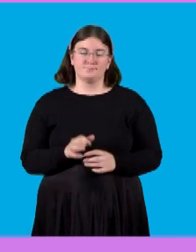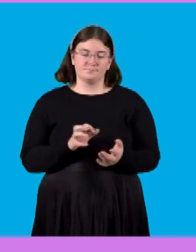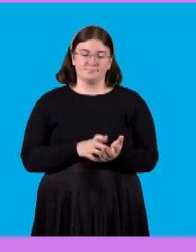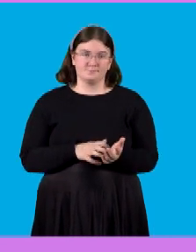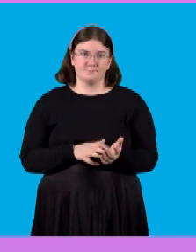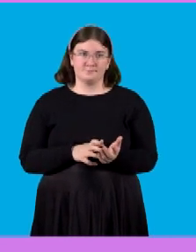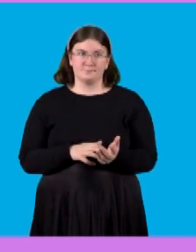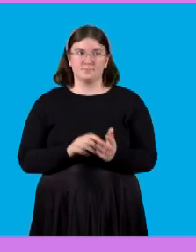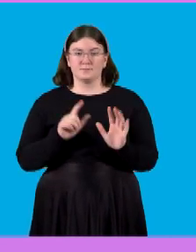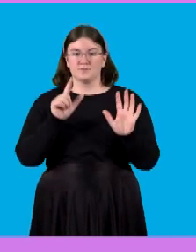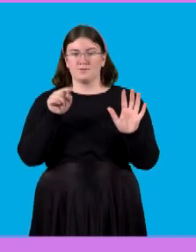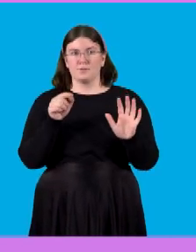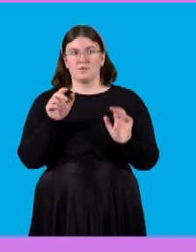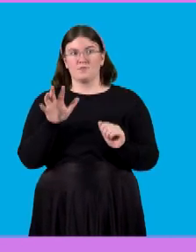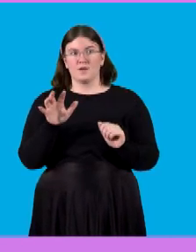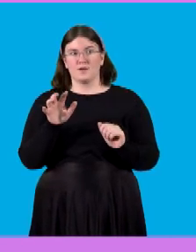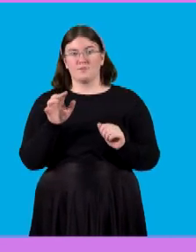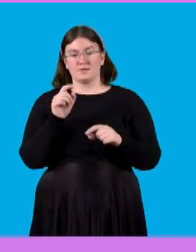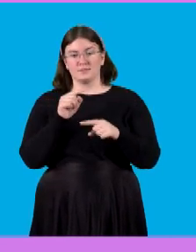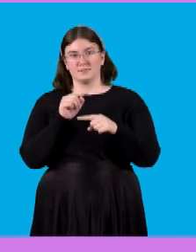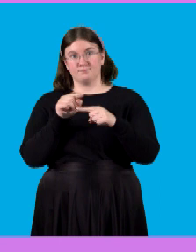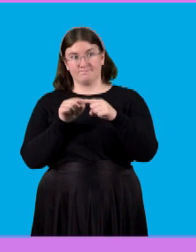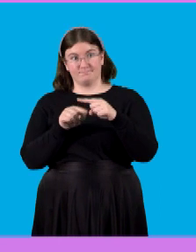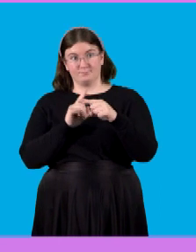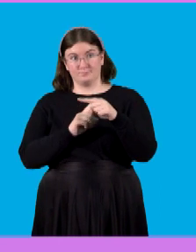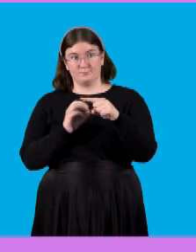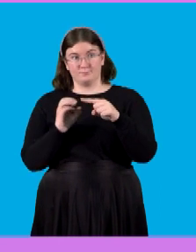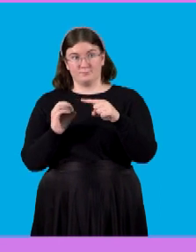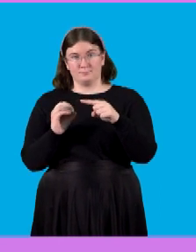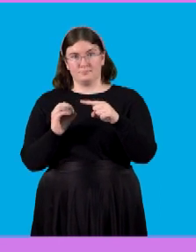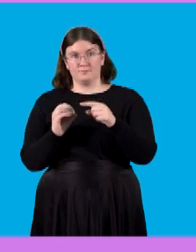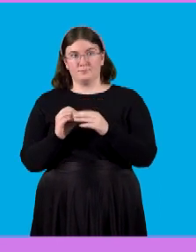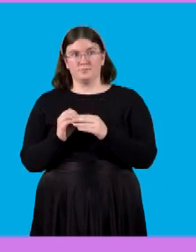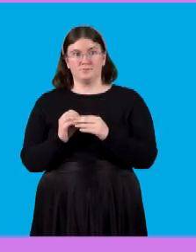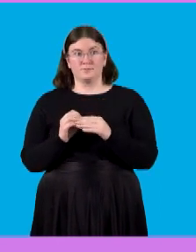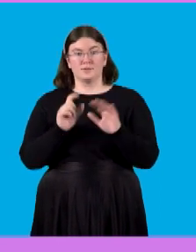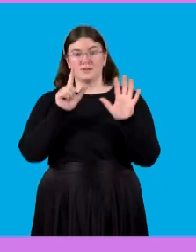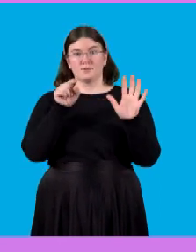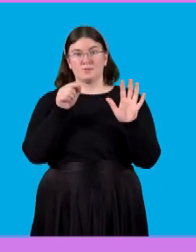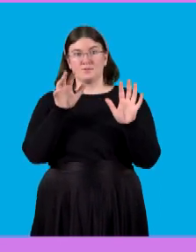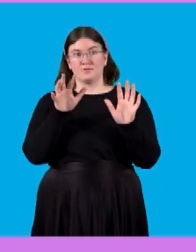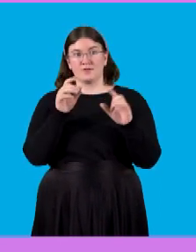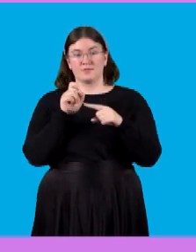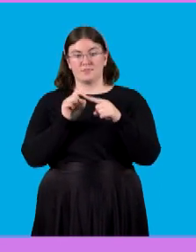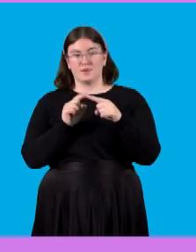by 100. Okay, so 7.5 divided by 100 multiply by your